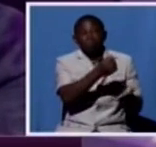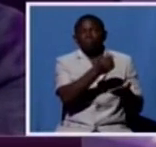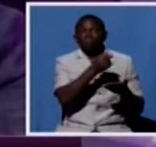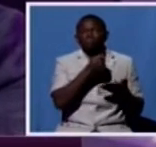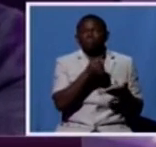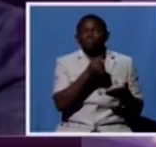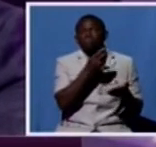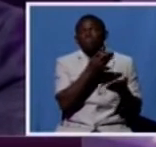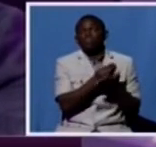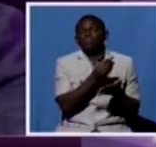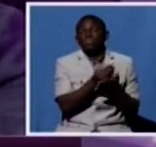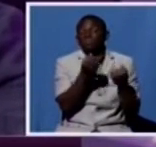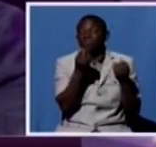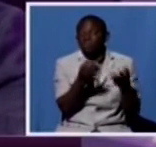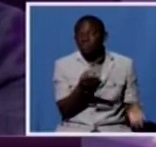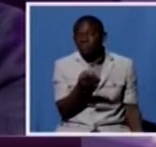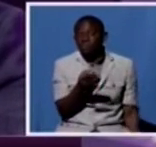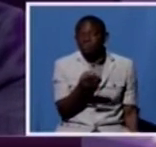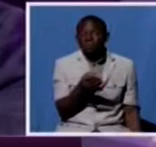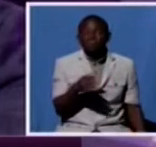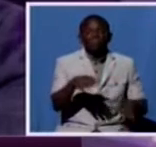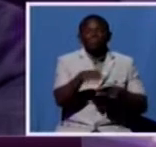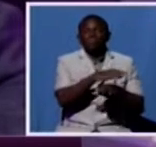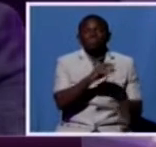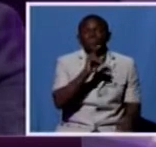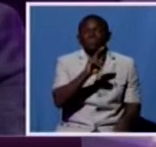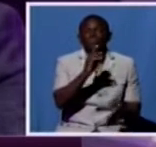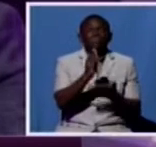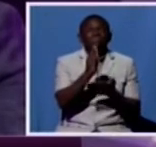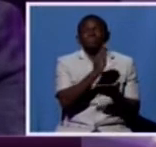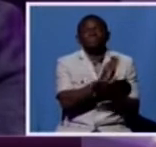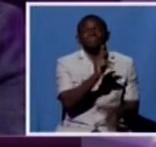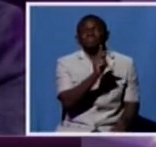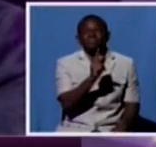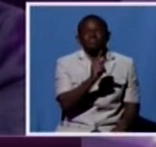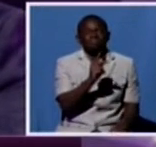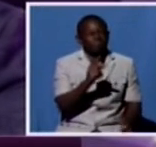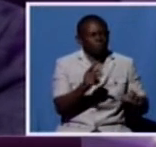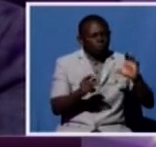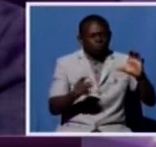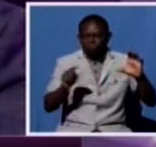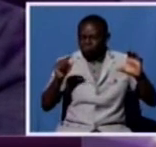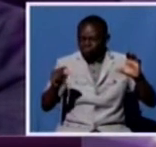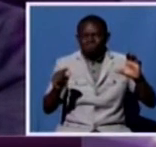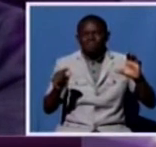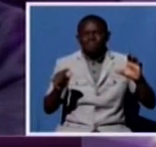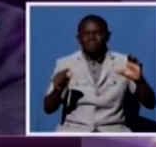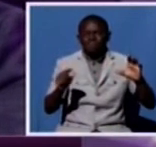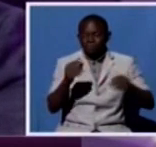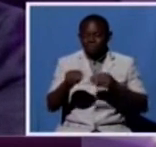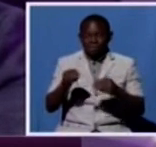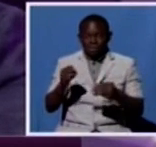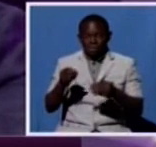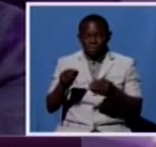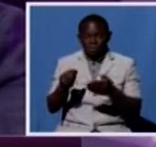Ministry of Finance has released to NRFA over 2 billion kwacha. So on top of the tolls that